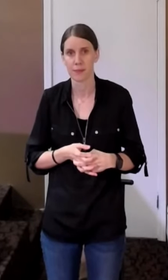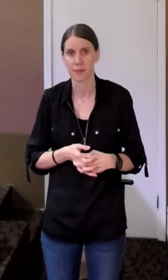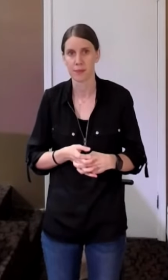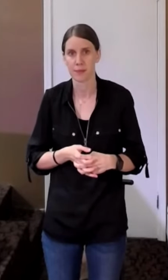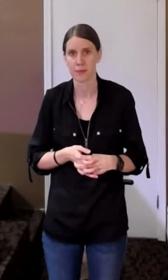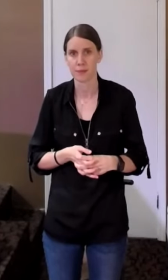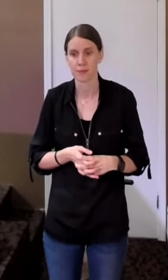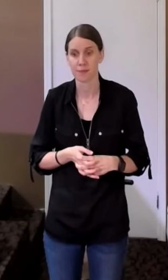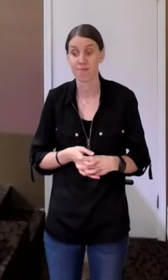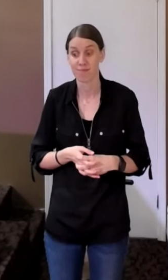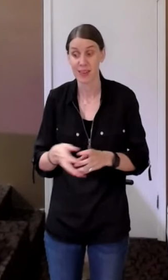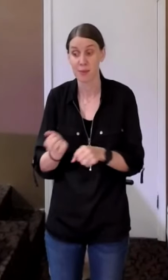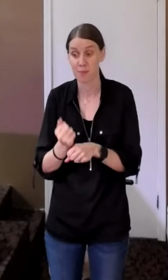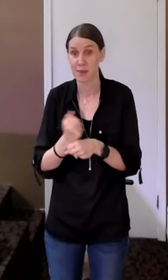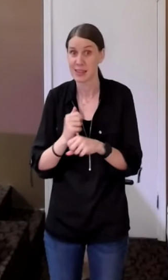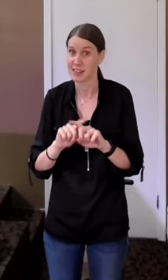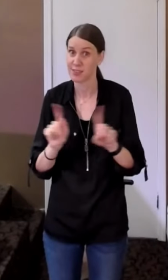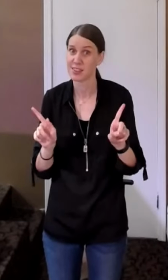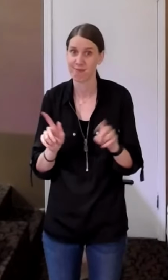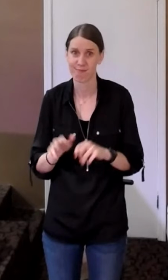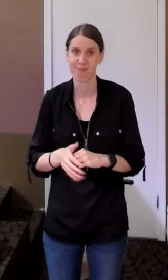And it really does make a difference.